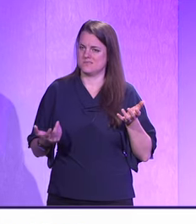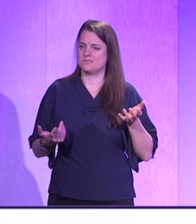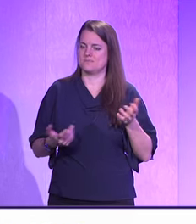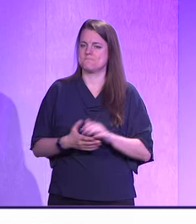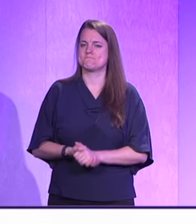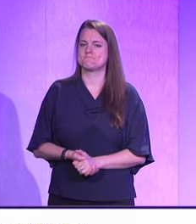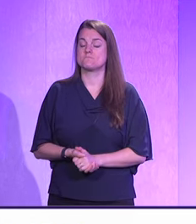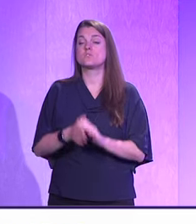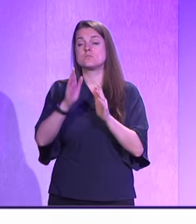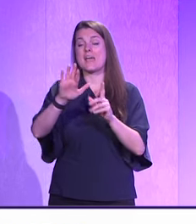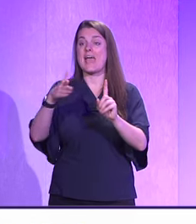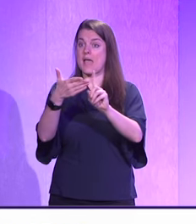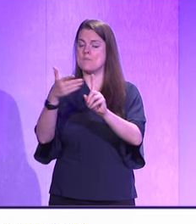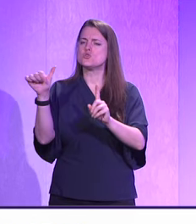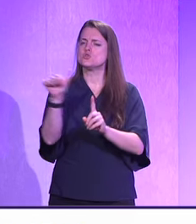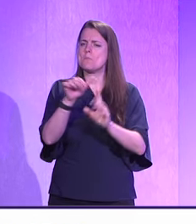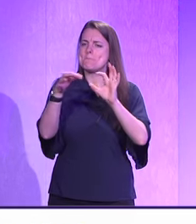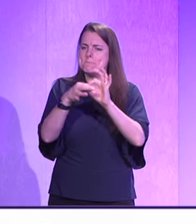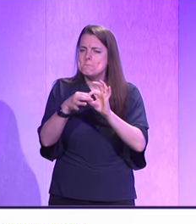Instinct should be to decouple, not coordinate.